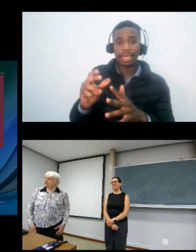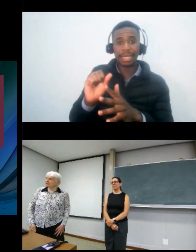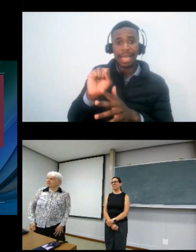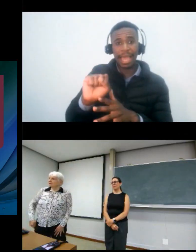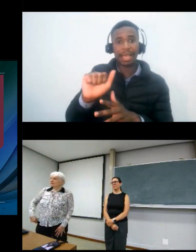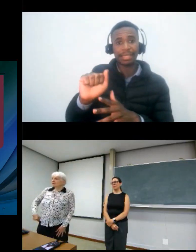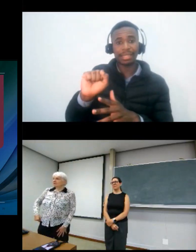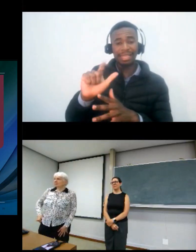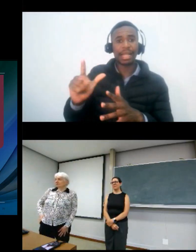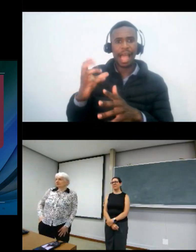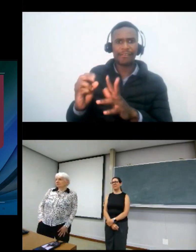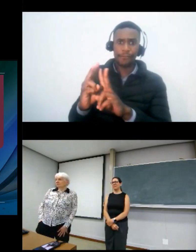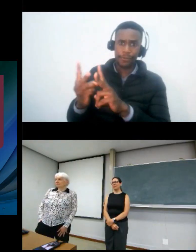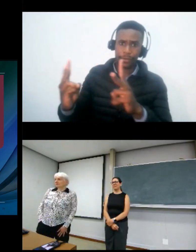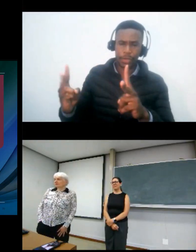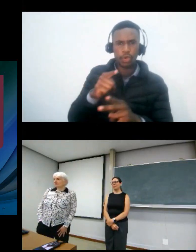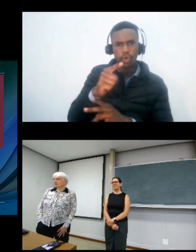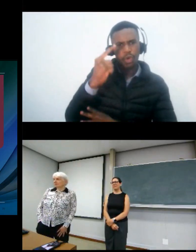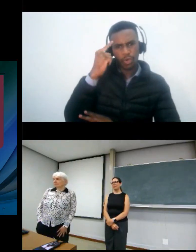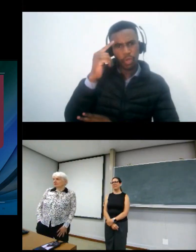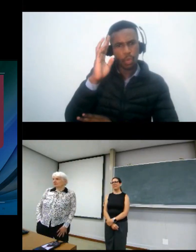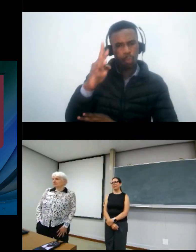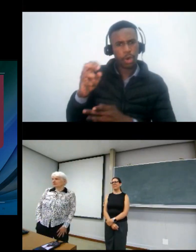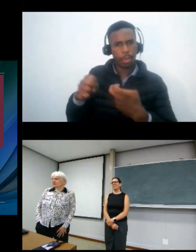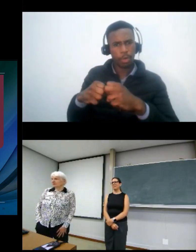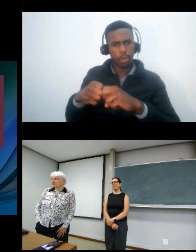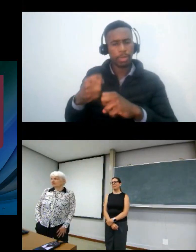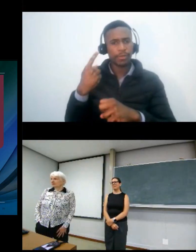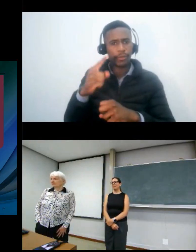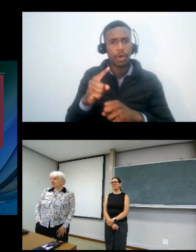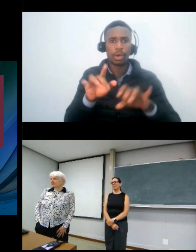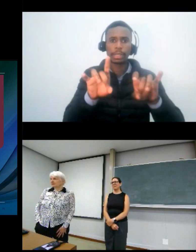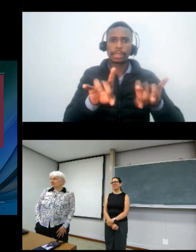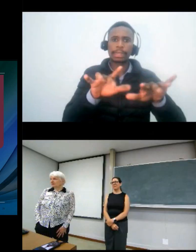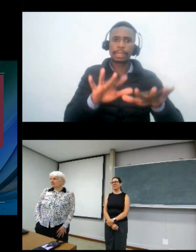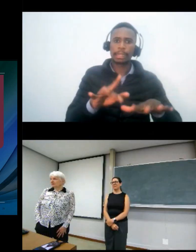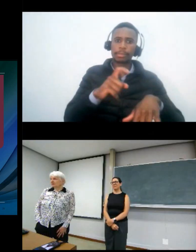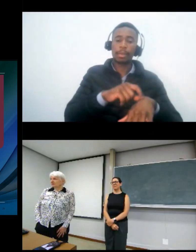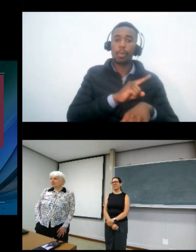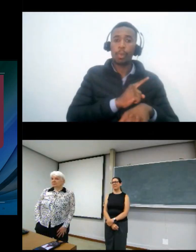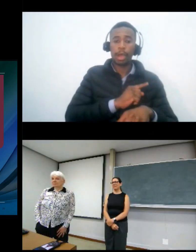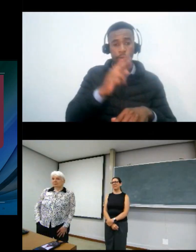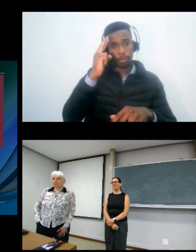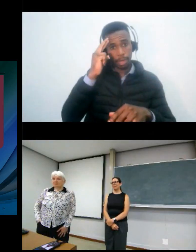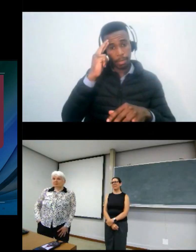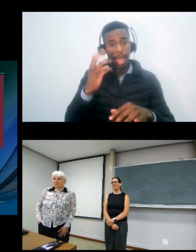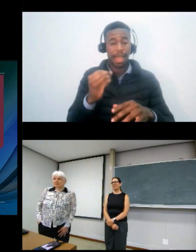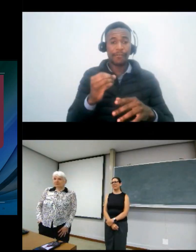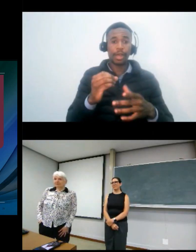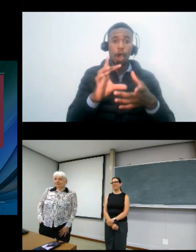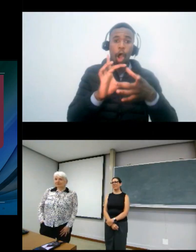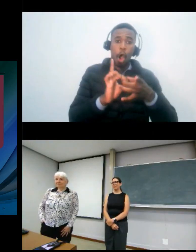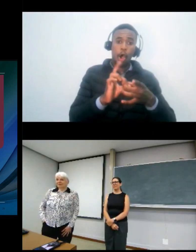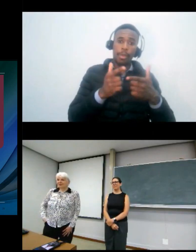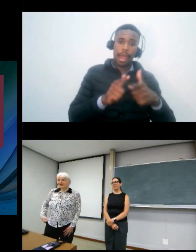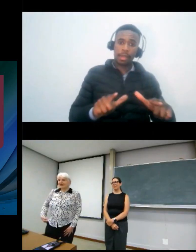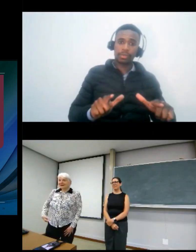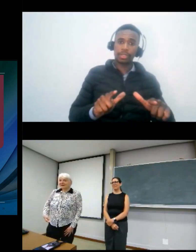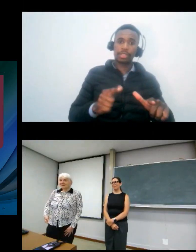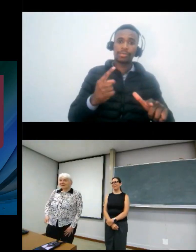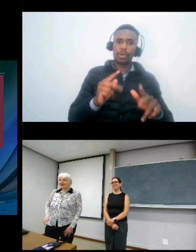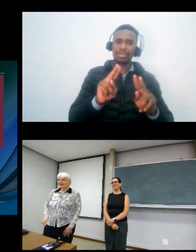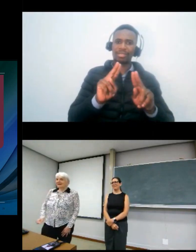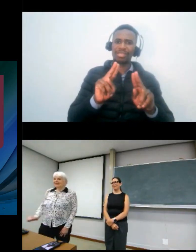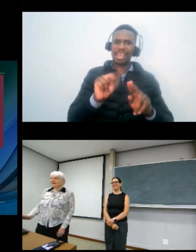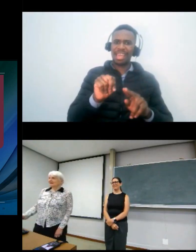be problematic for doing an SASL home language national senior certificate, like the NSC matric